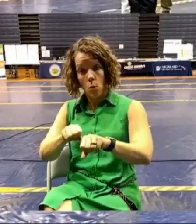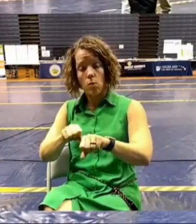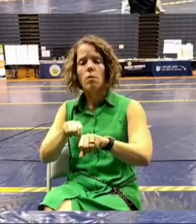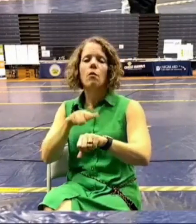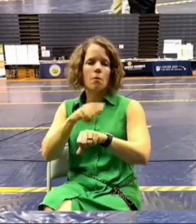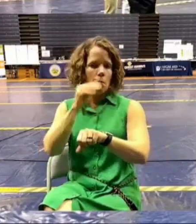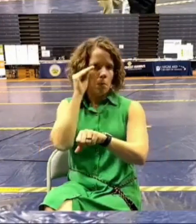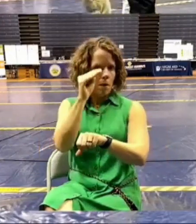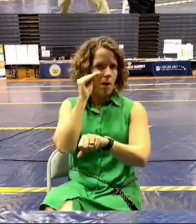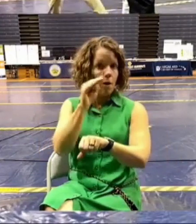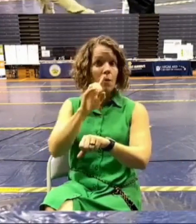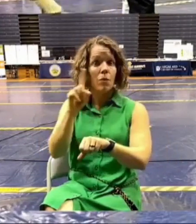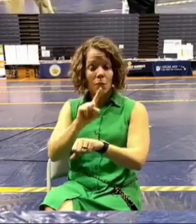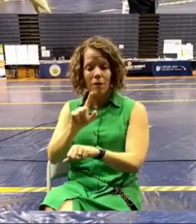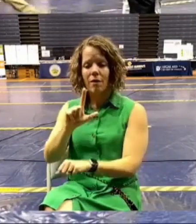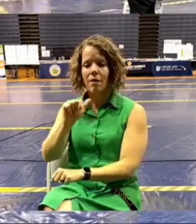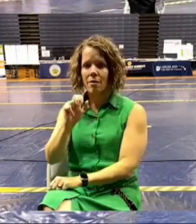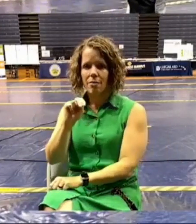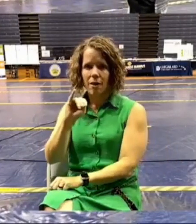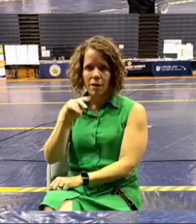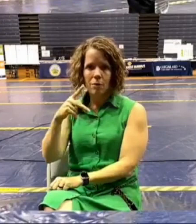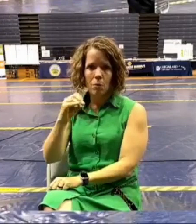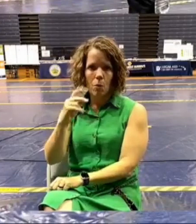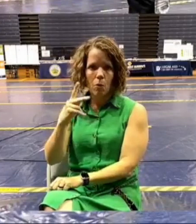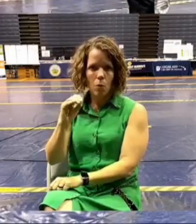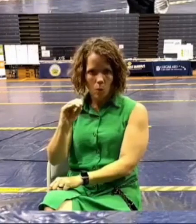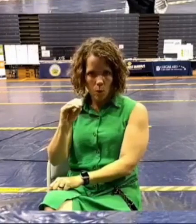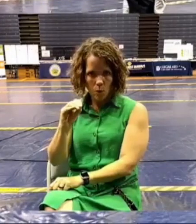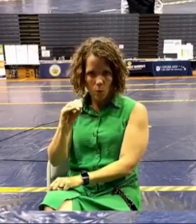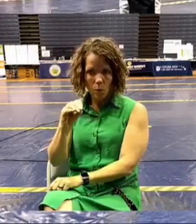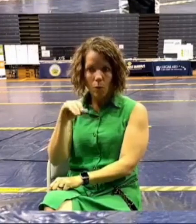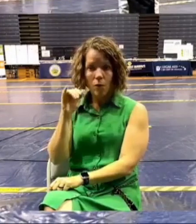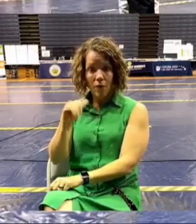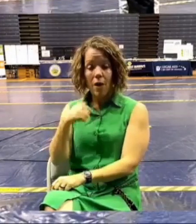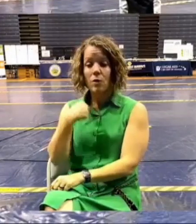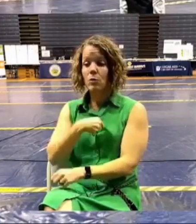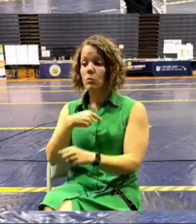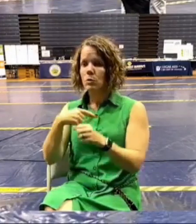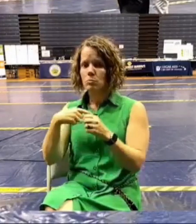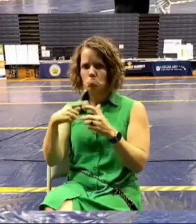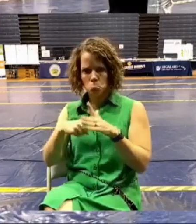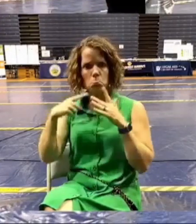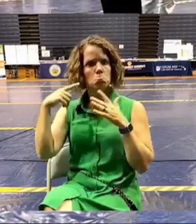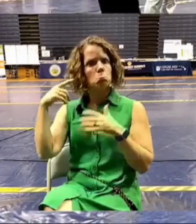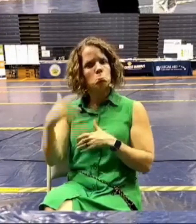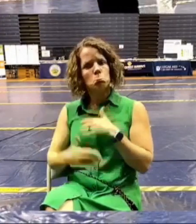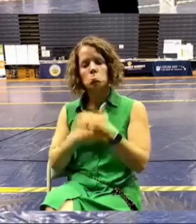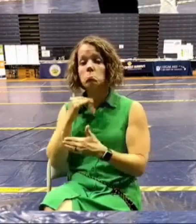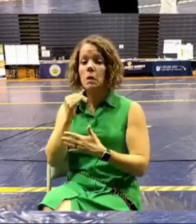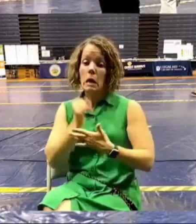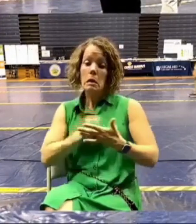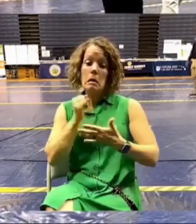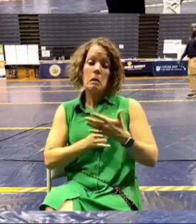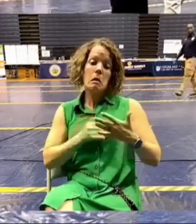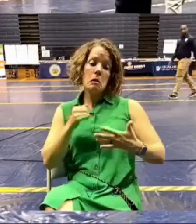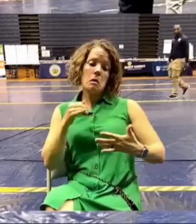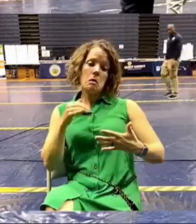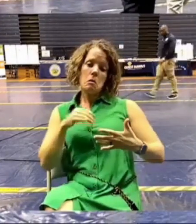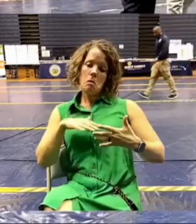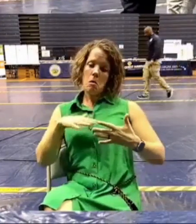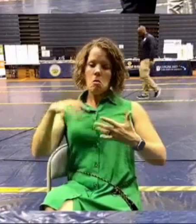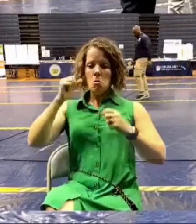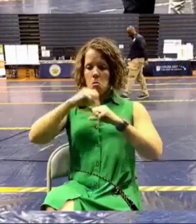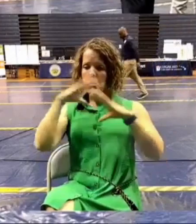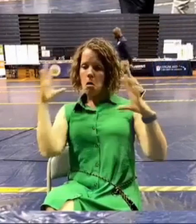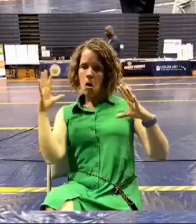in Launiopoko. So we started moving on that. We started site design. And then